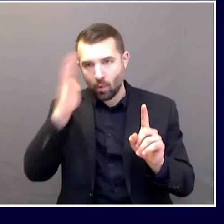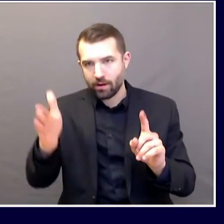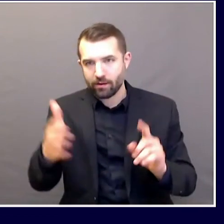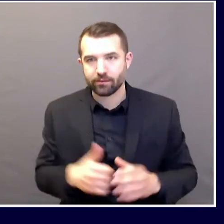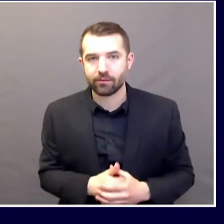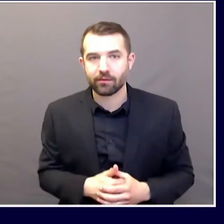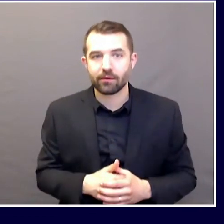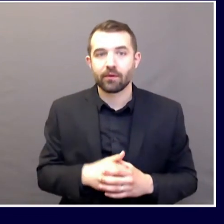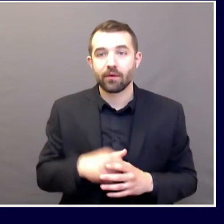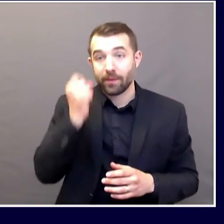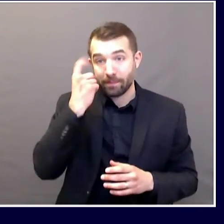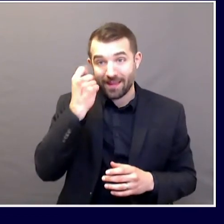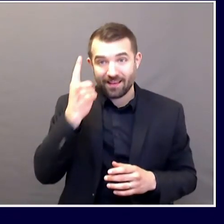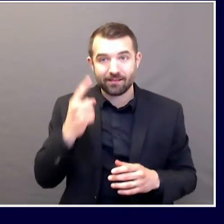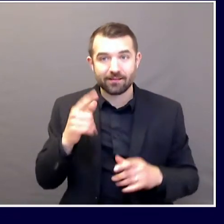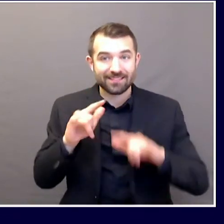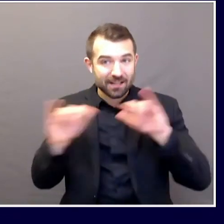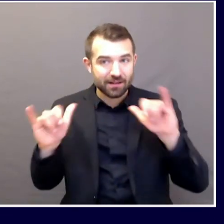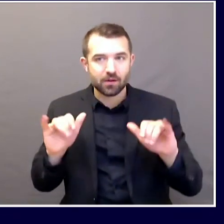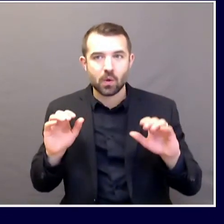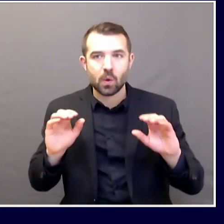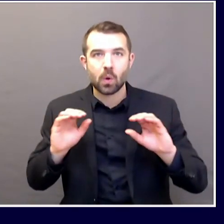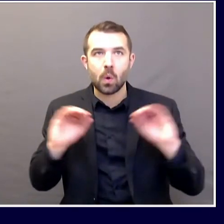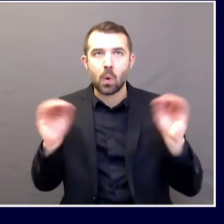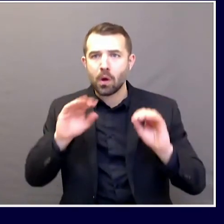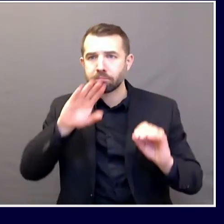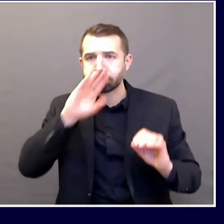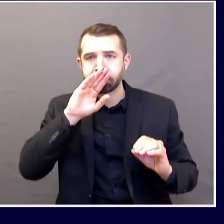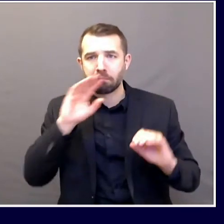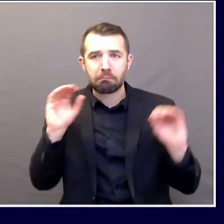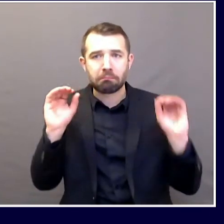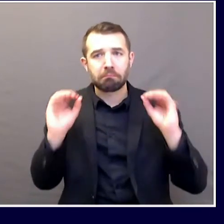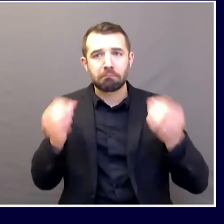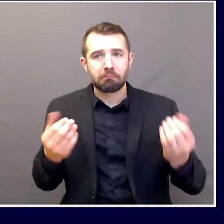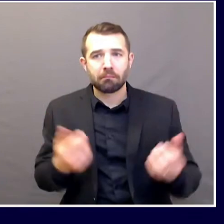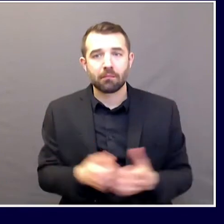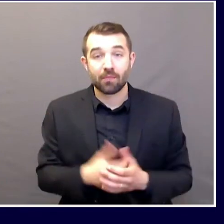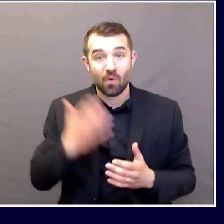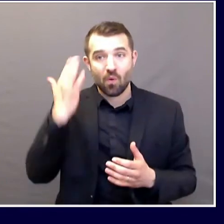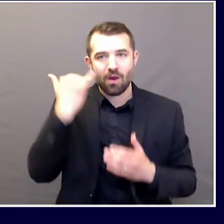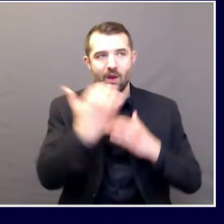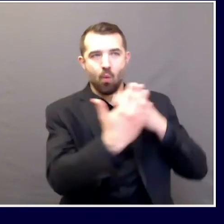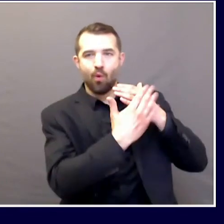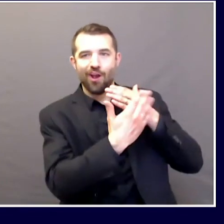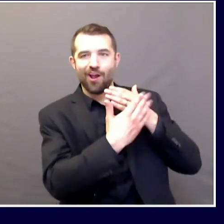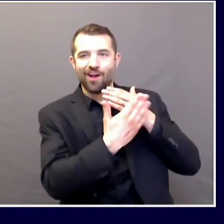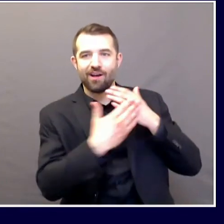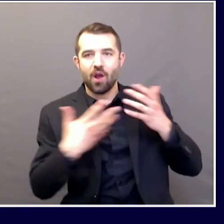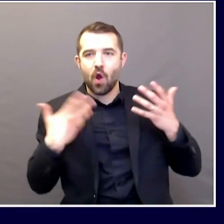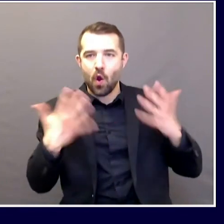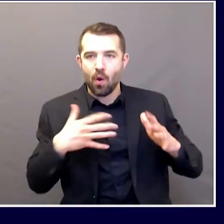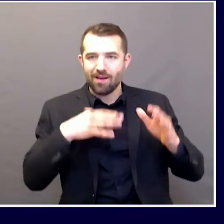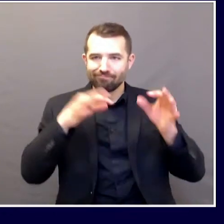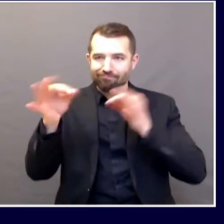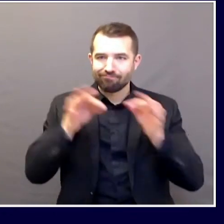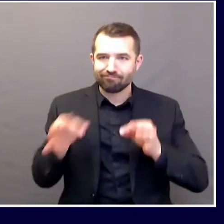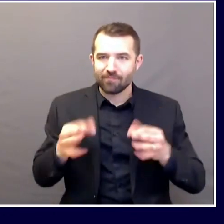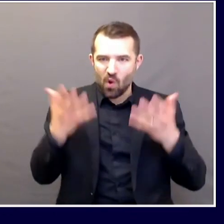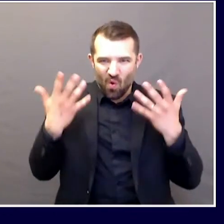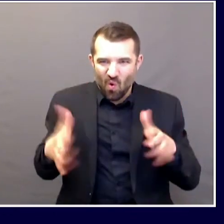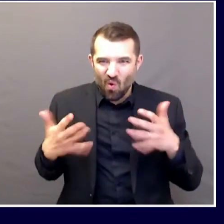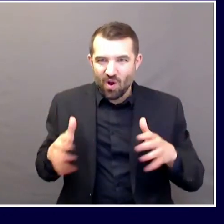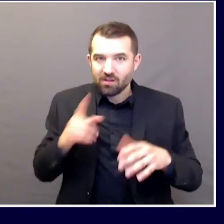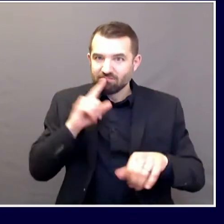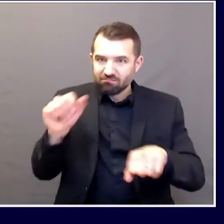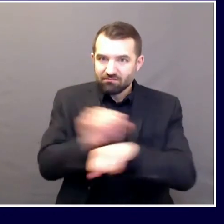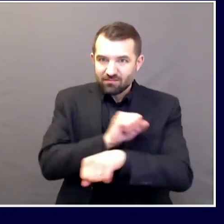I'm also not frustrated because we've been told what to expect, and indeed what they've told us is what has transpired. I'm also